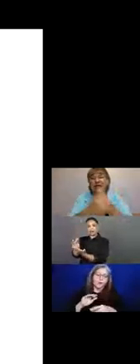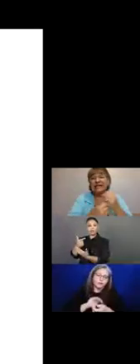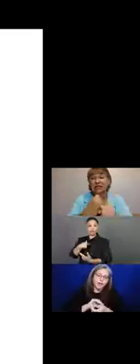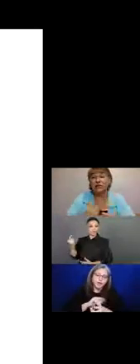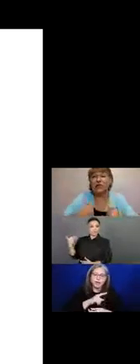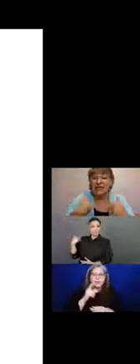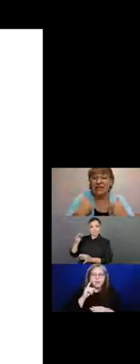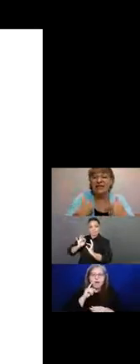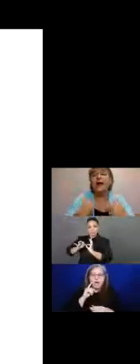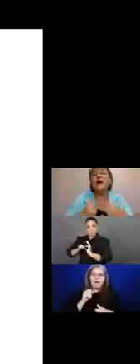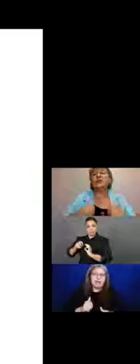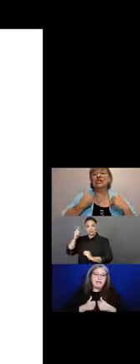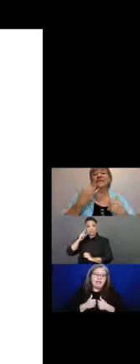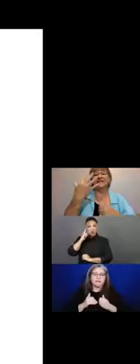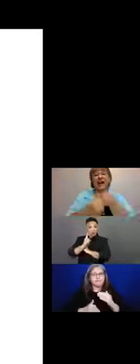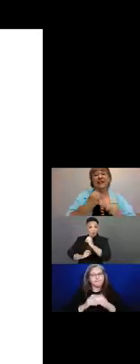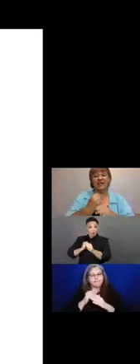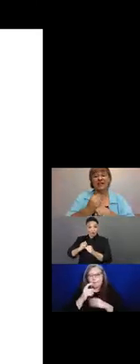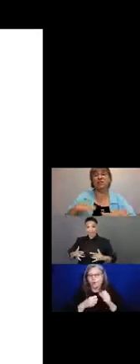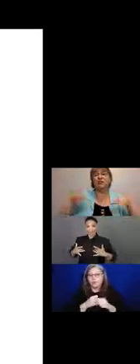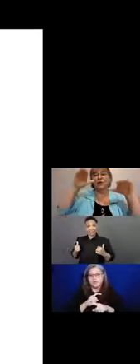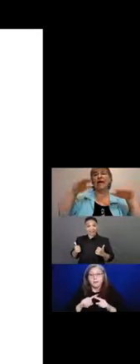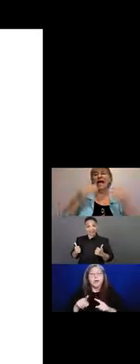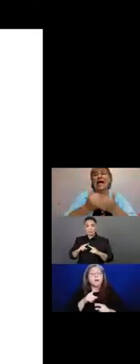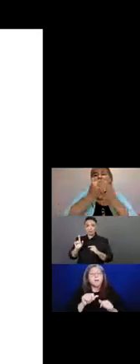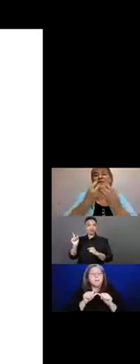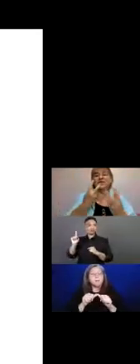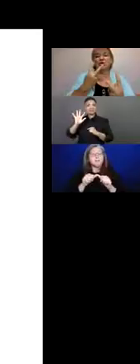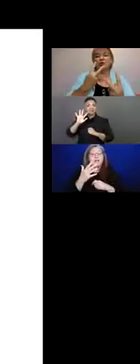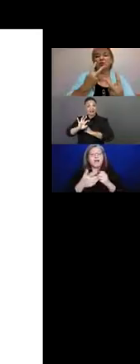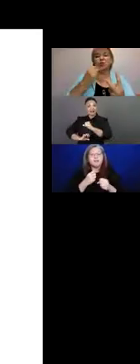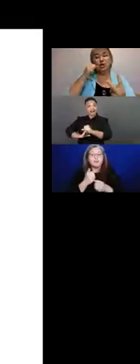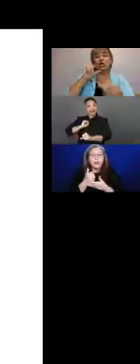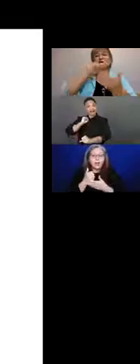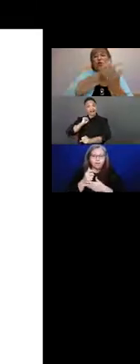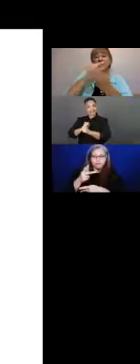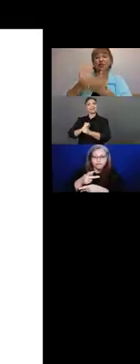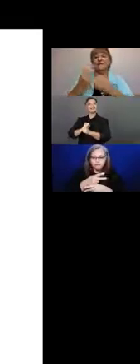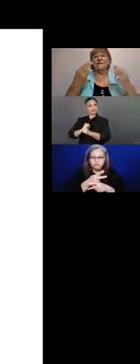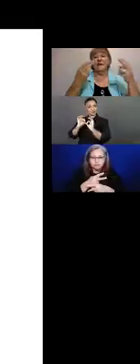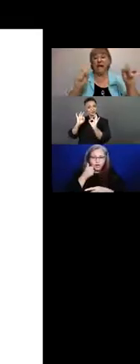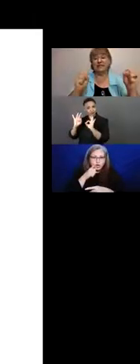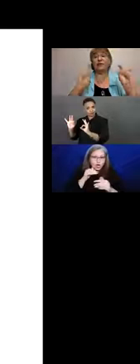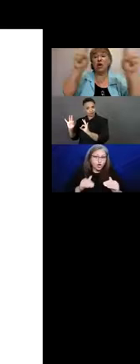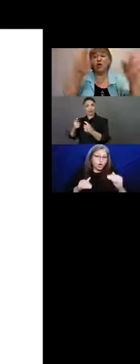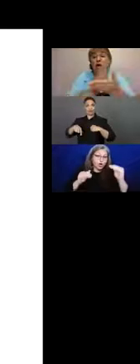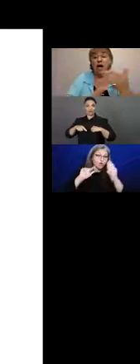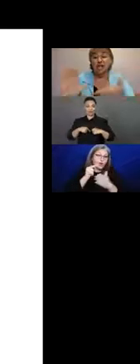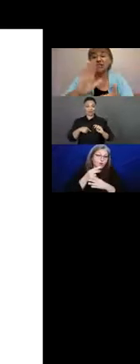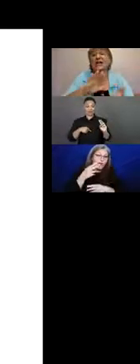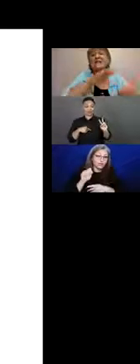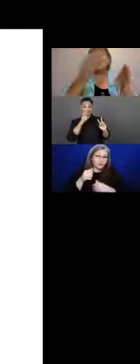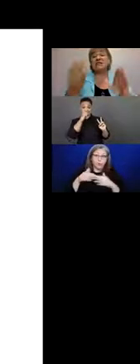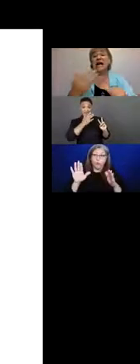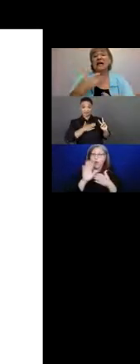had 1 year to live, but she lived 5 years to help the two girls graduate from high school and go to